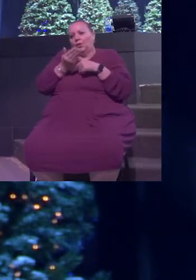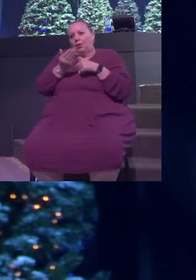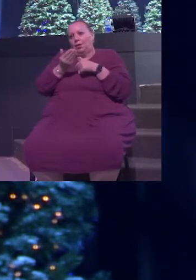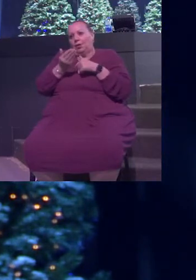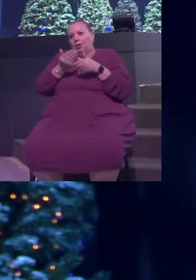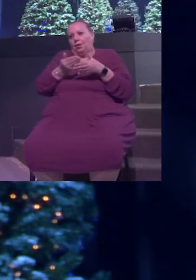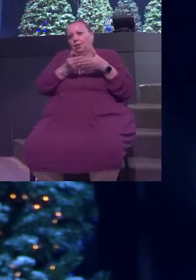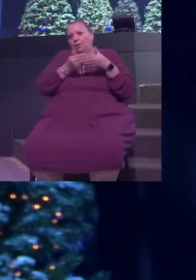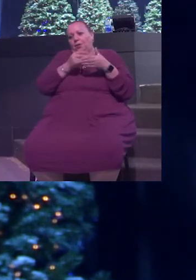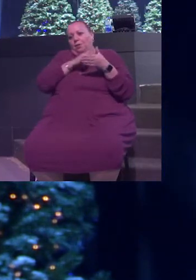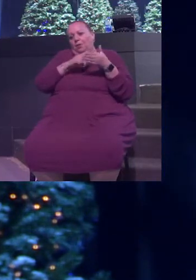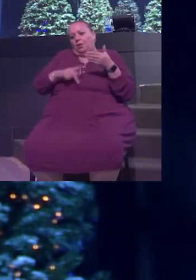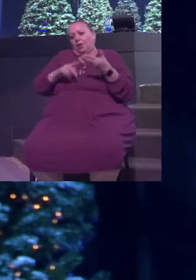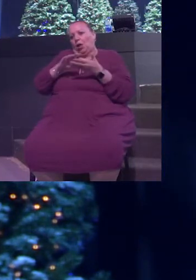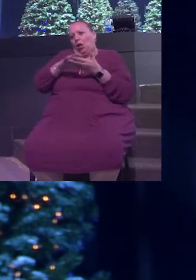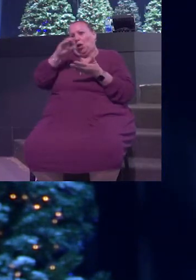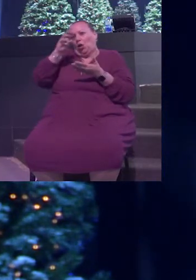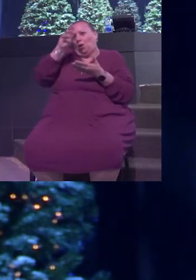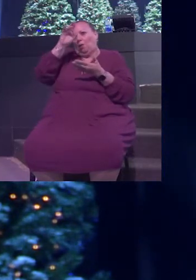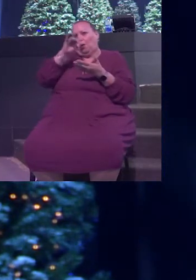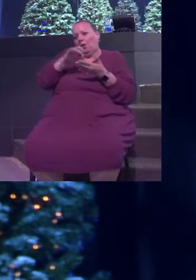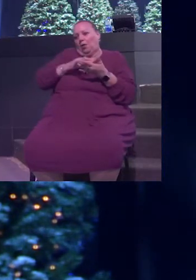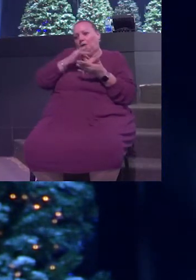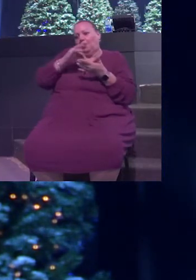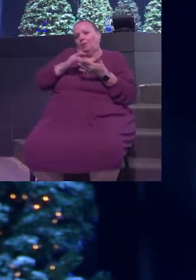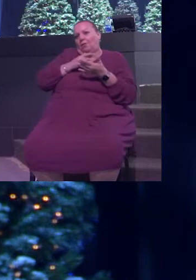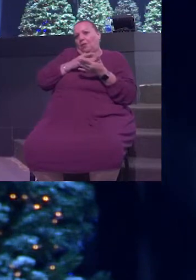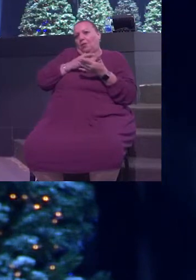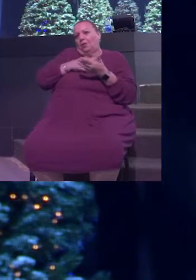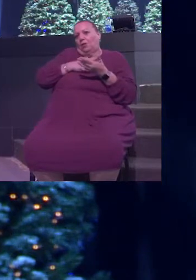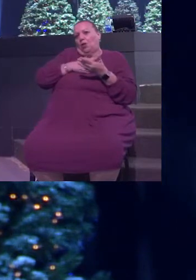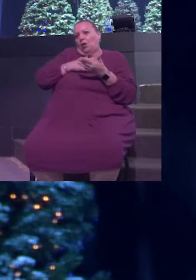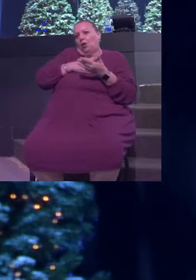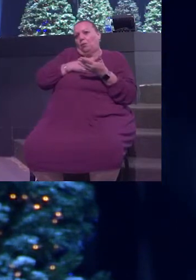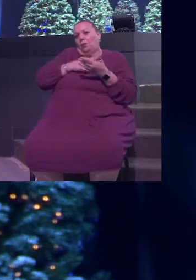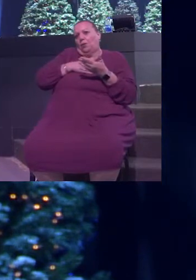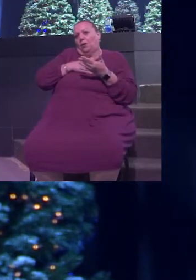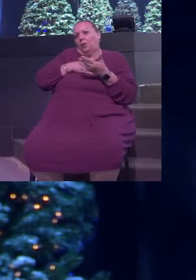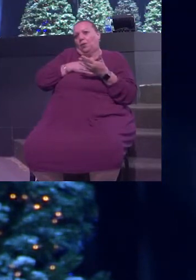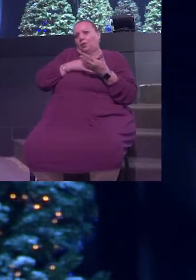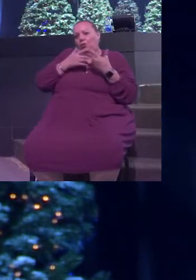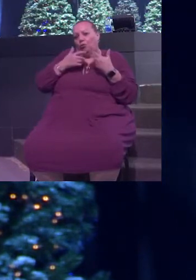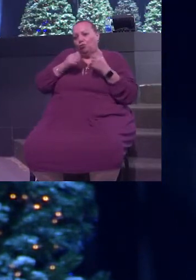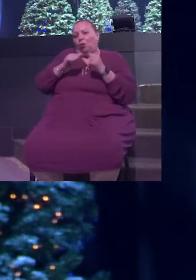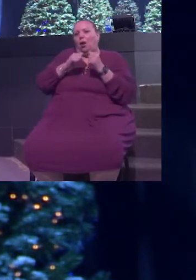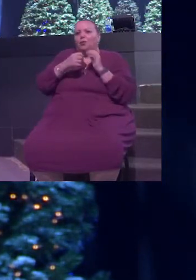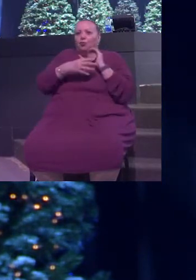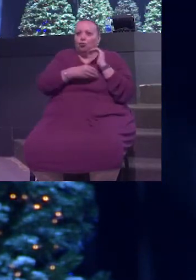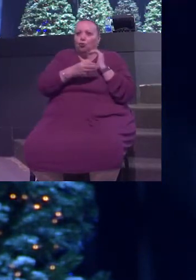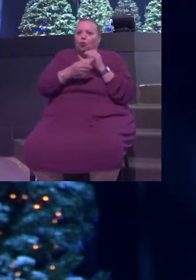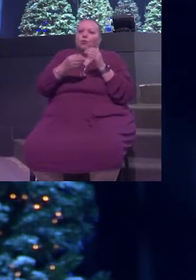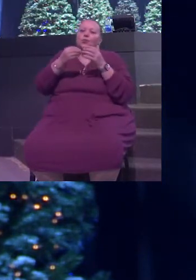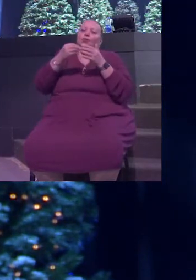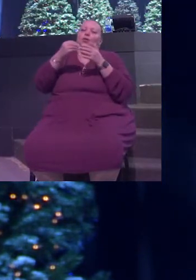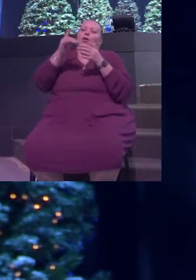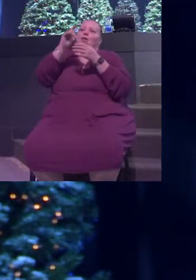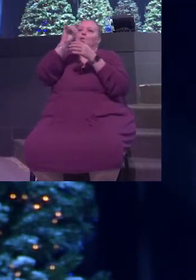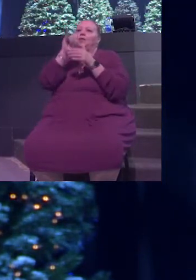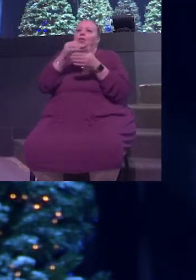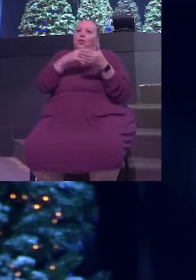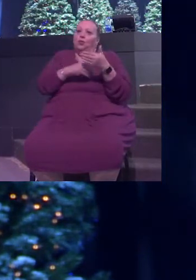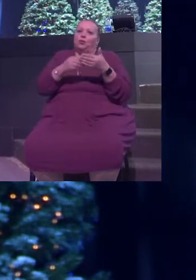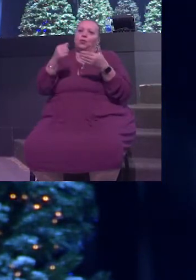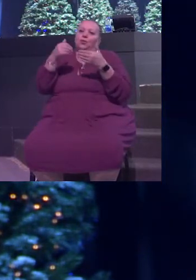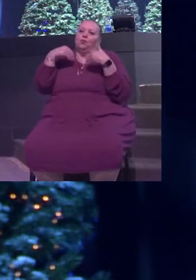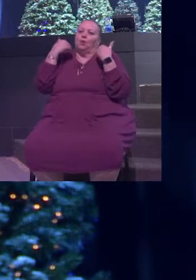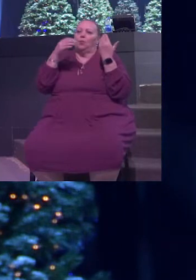the infant king learns. Mary can feel his racing heartbeat as he gropes to nurse. Deity nursing from a young